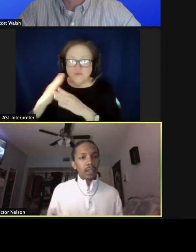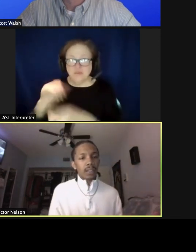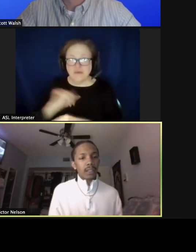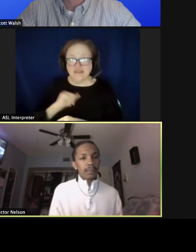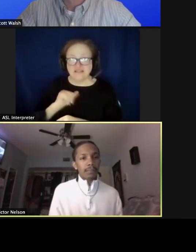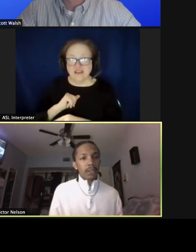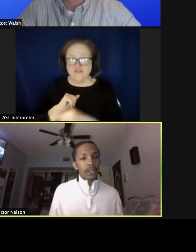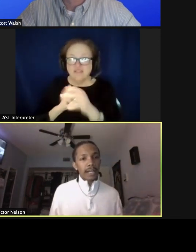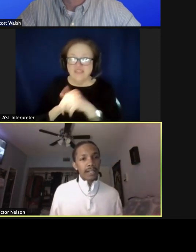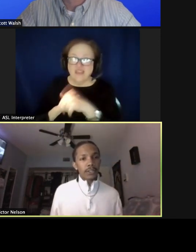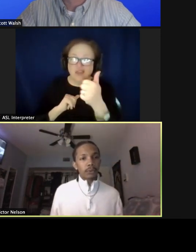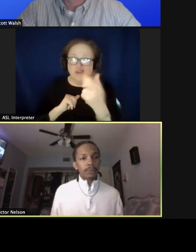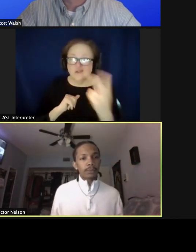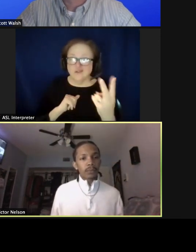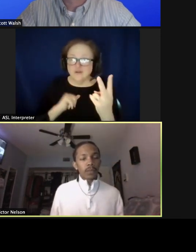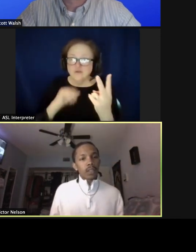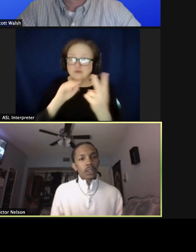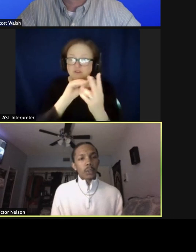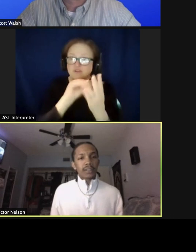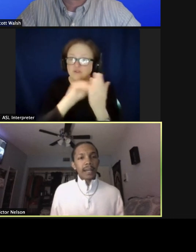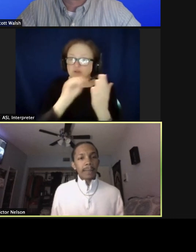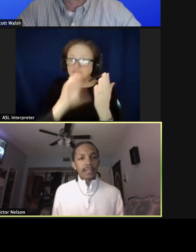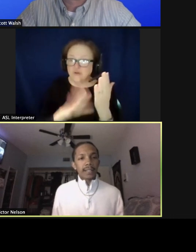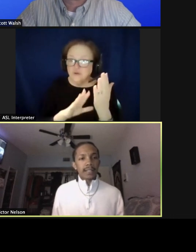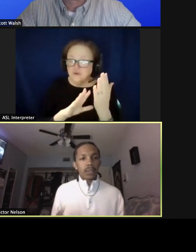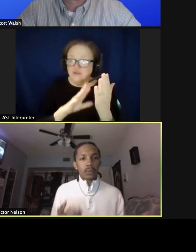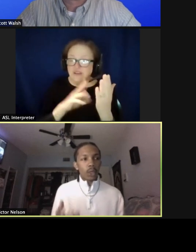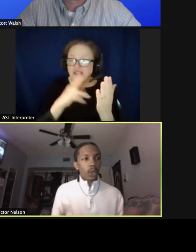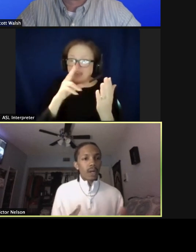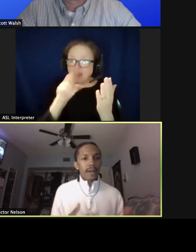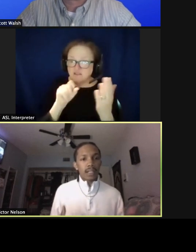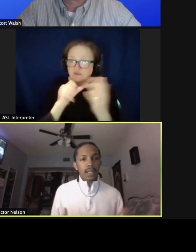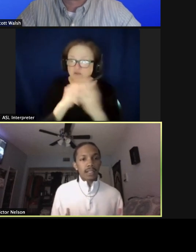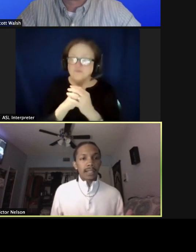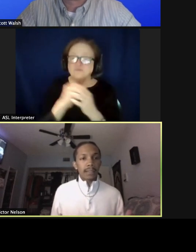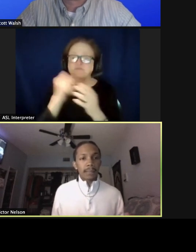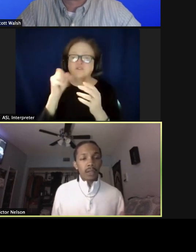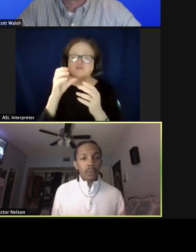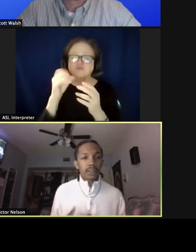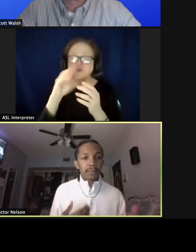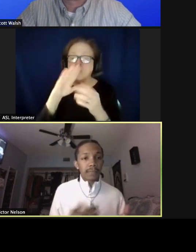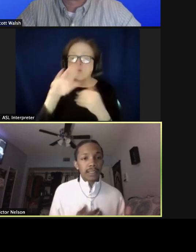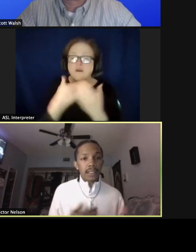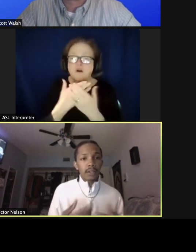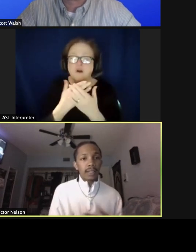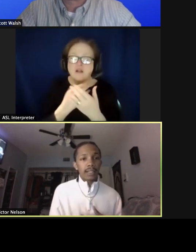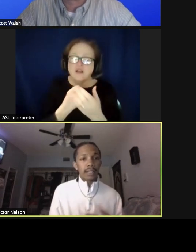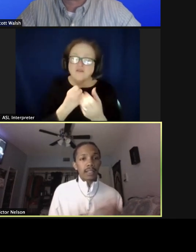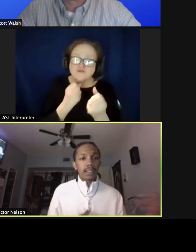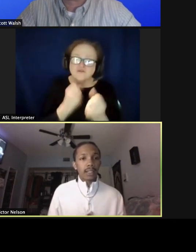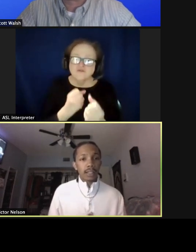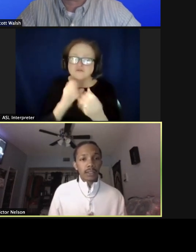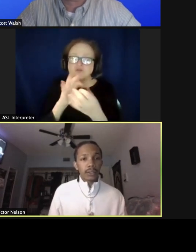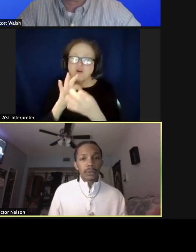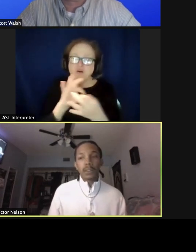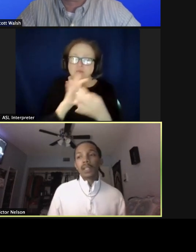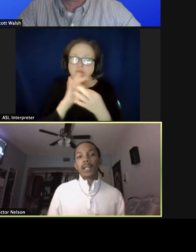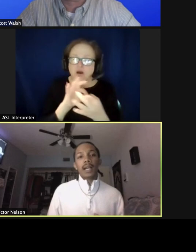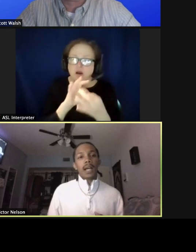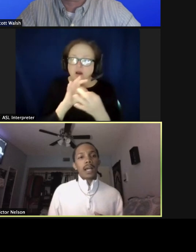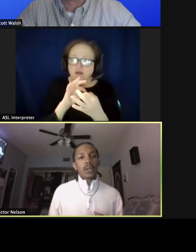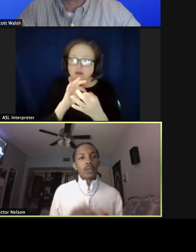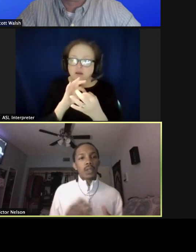in Monarch high school. So with that being said, we all have a solid tight bond, which is me, Caroleida, and Helano.